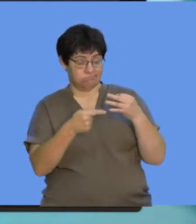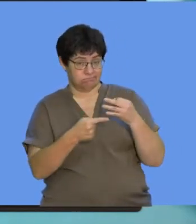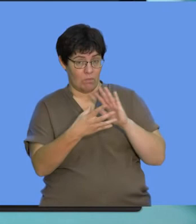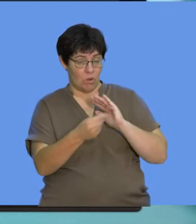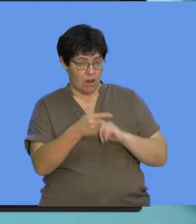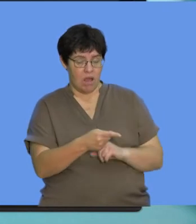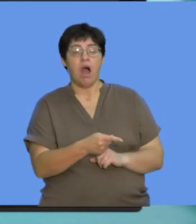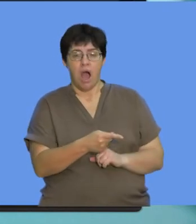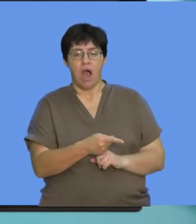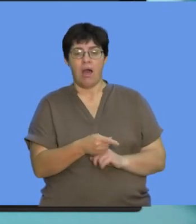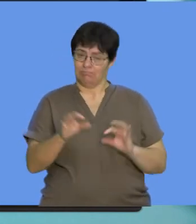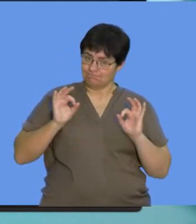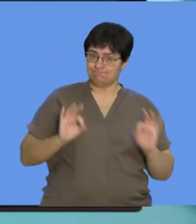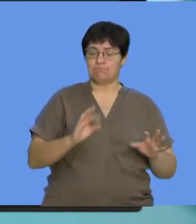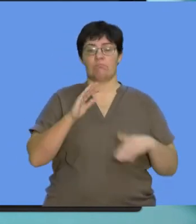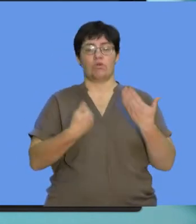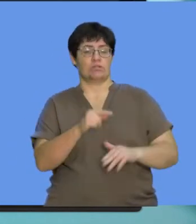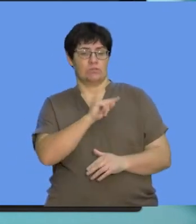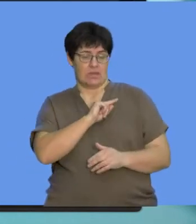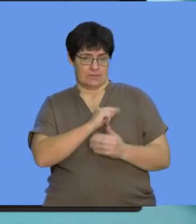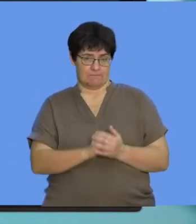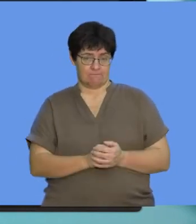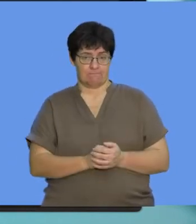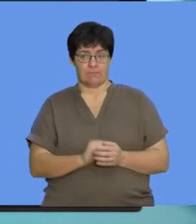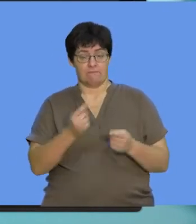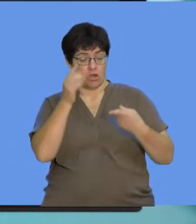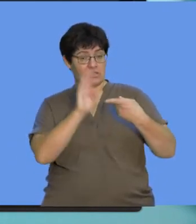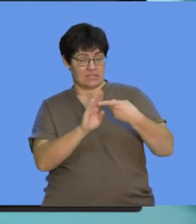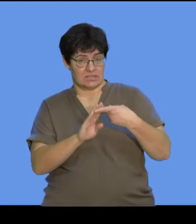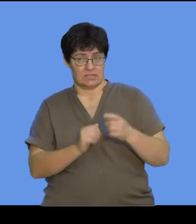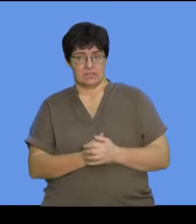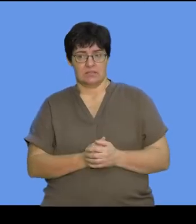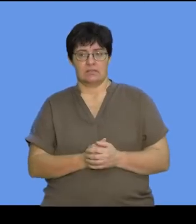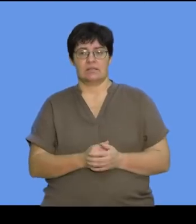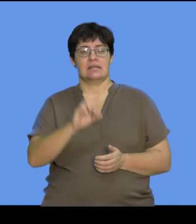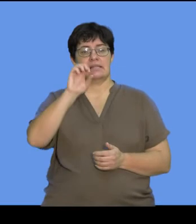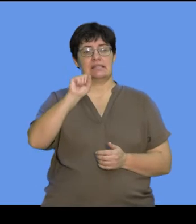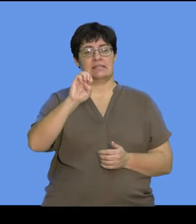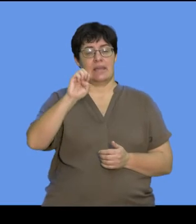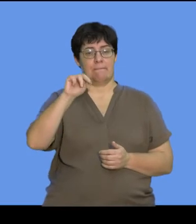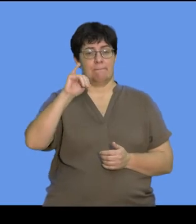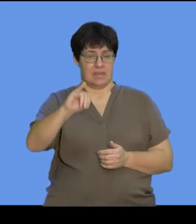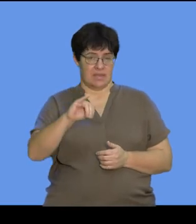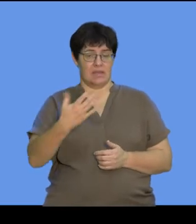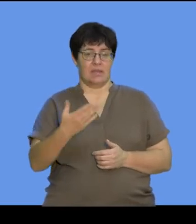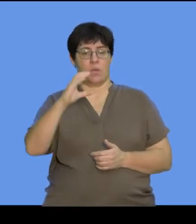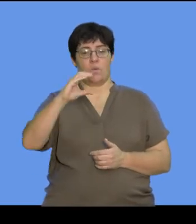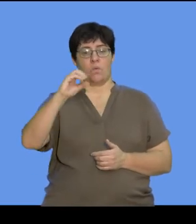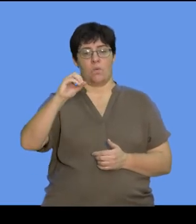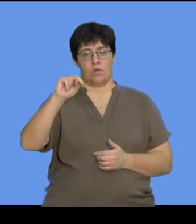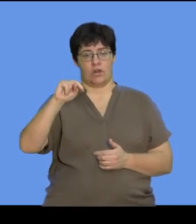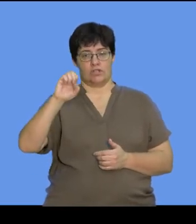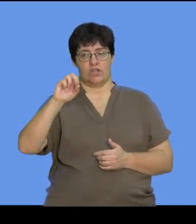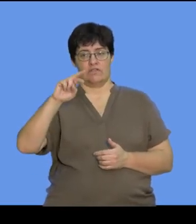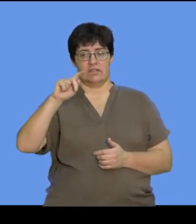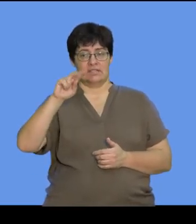an accurate process. So the first model that we're looking at is called the semi-conservative model.